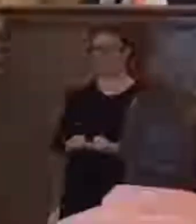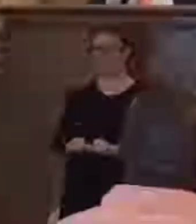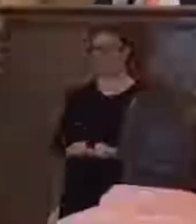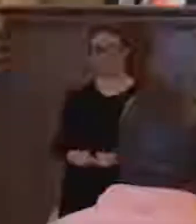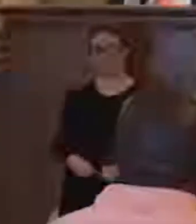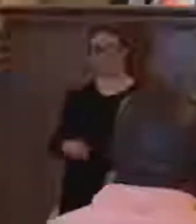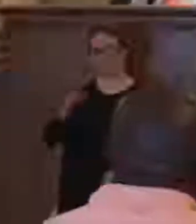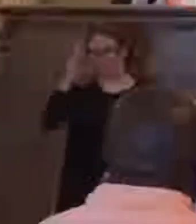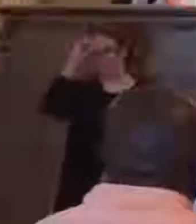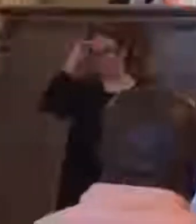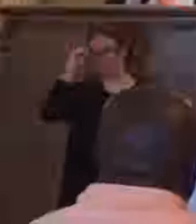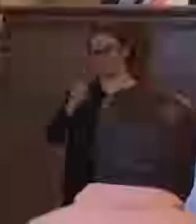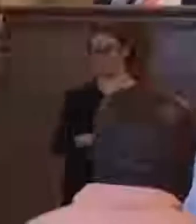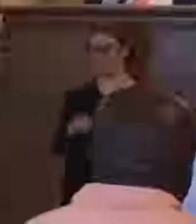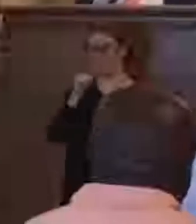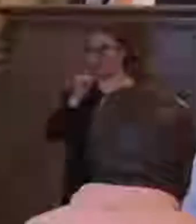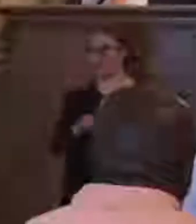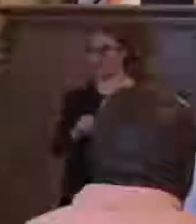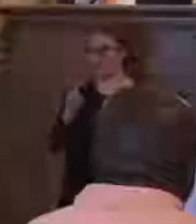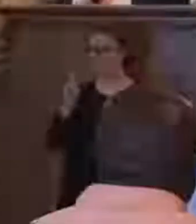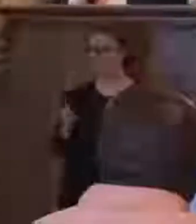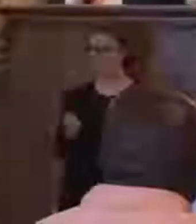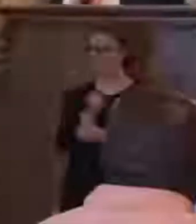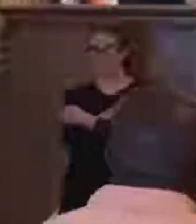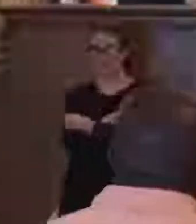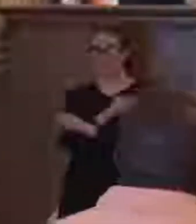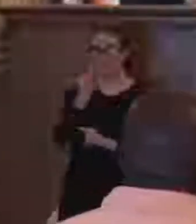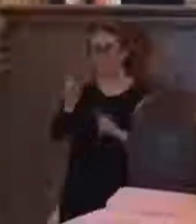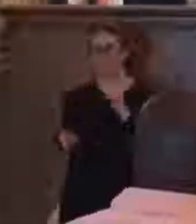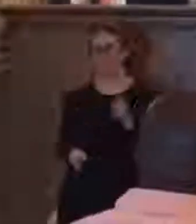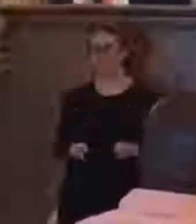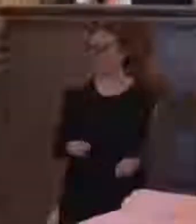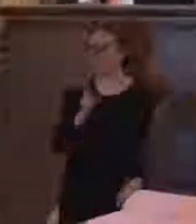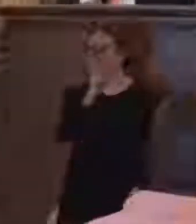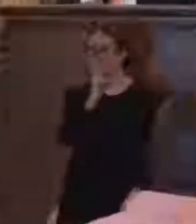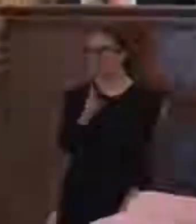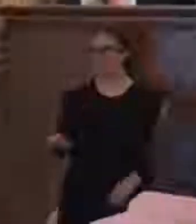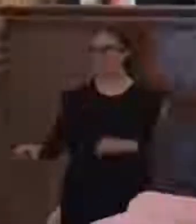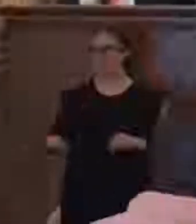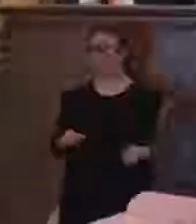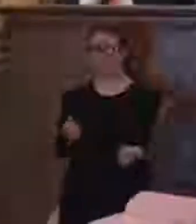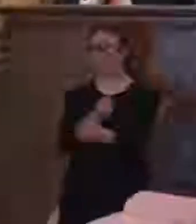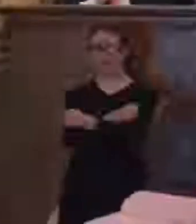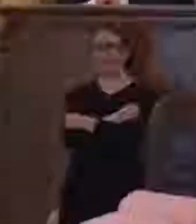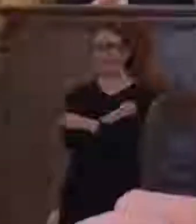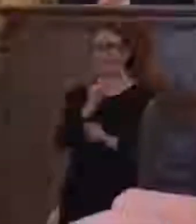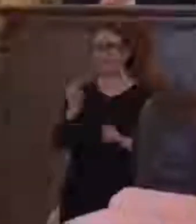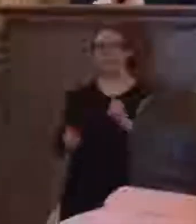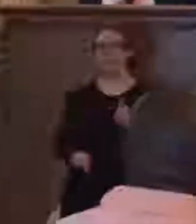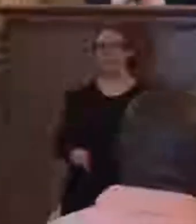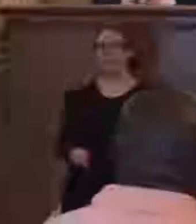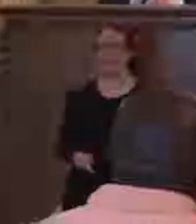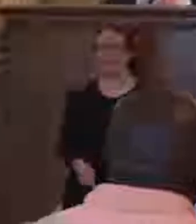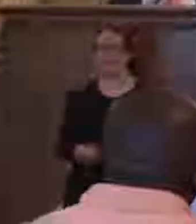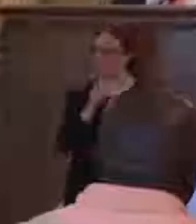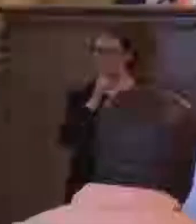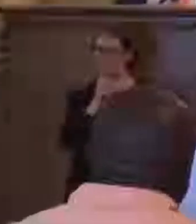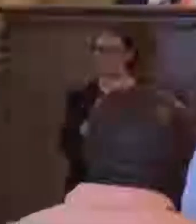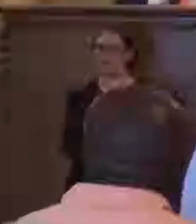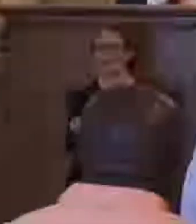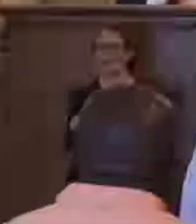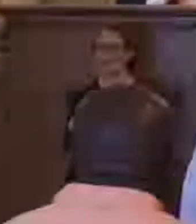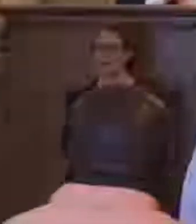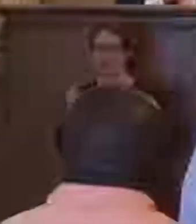about Brother and Sister Driscoll. They love people. They really do. They love people. They genuinely